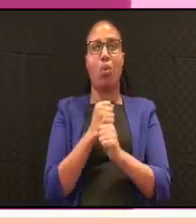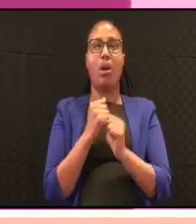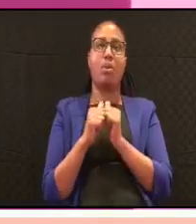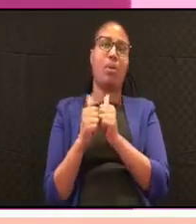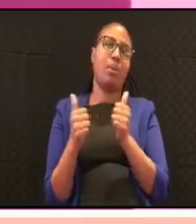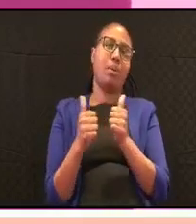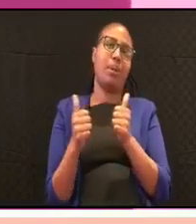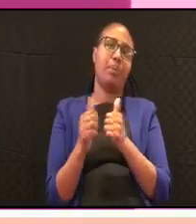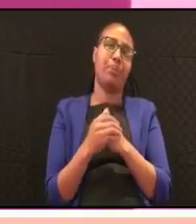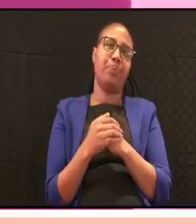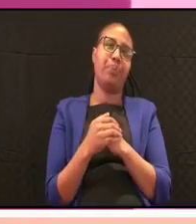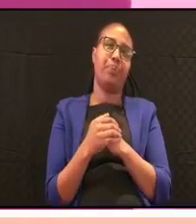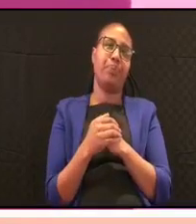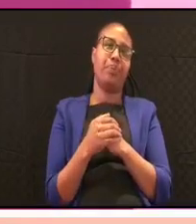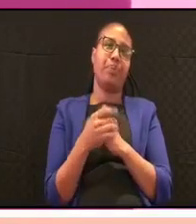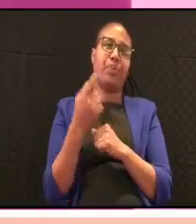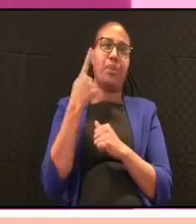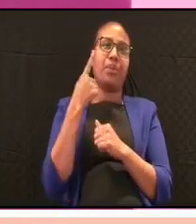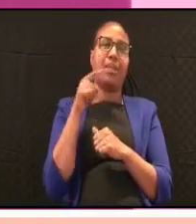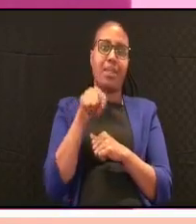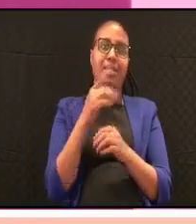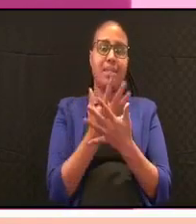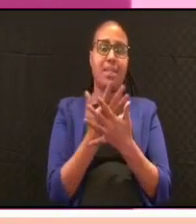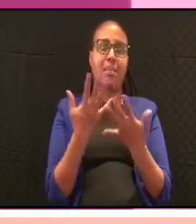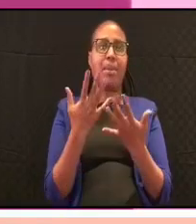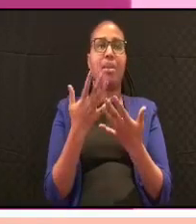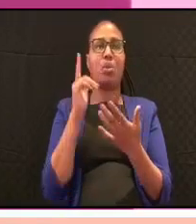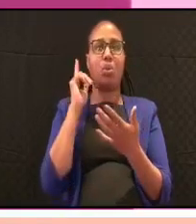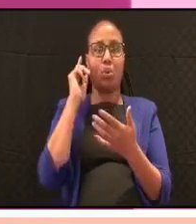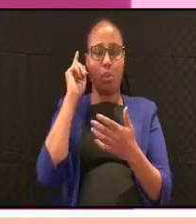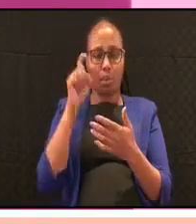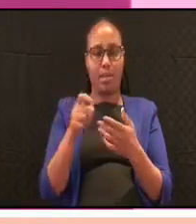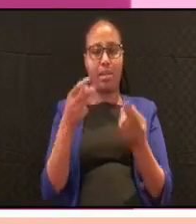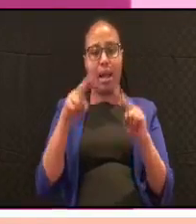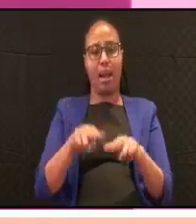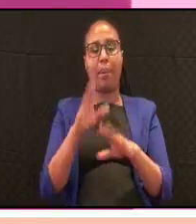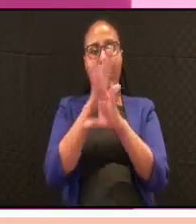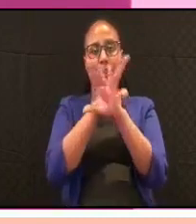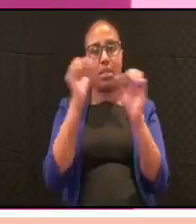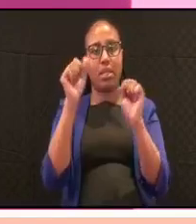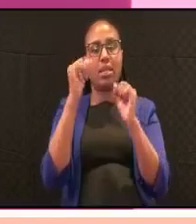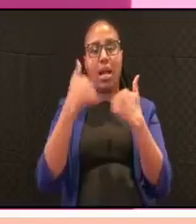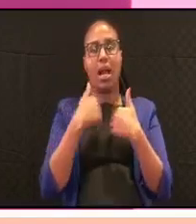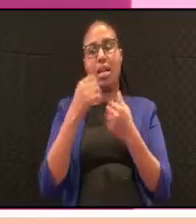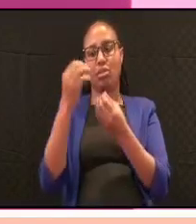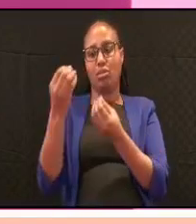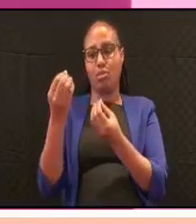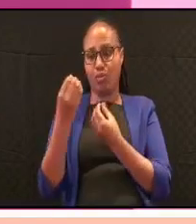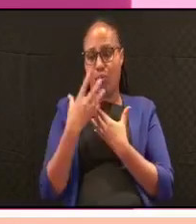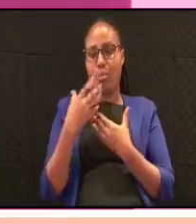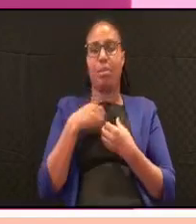properly. And therefore, that is something that will happen. The president has told me to inform you